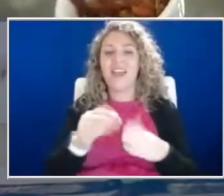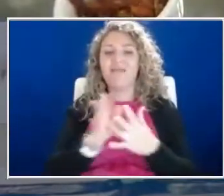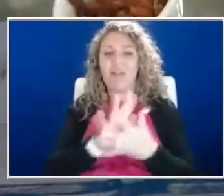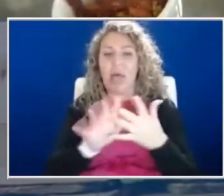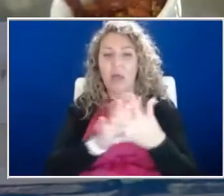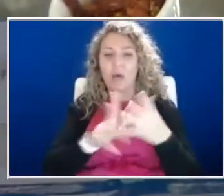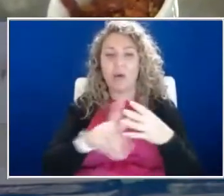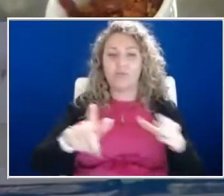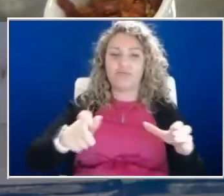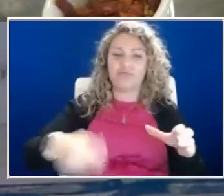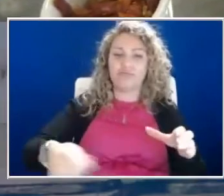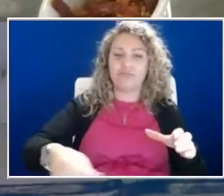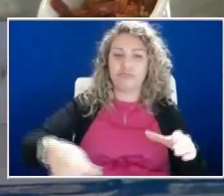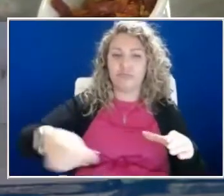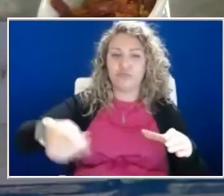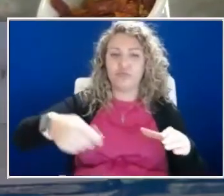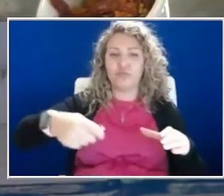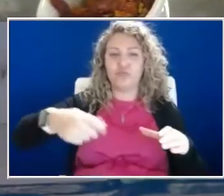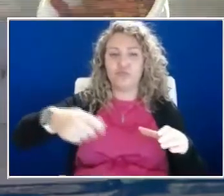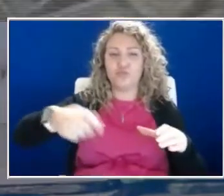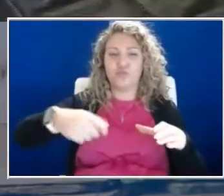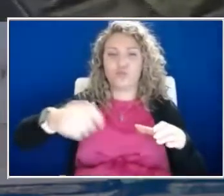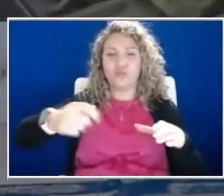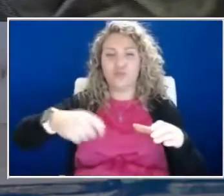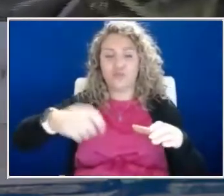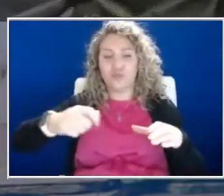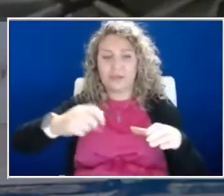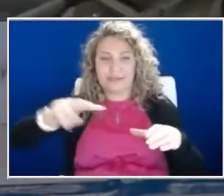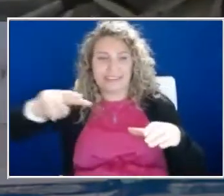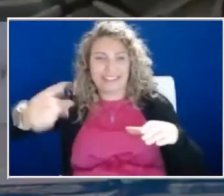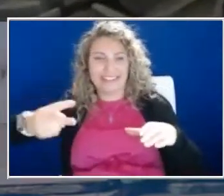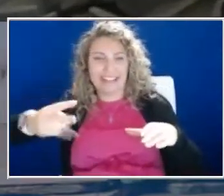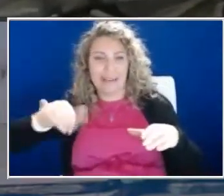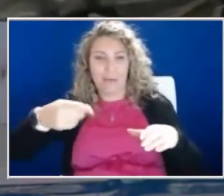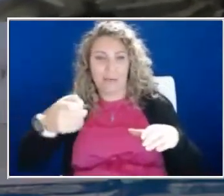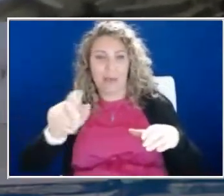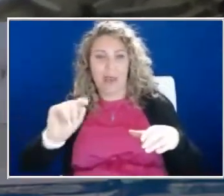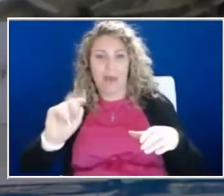And we're going to get that started in our second saute pan.